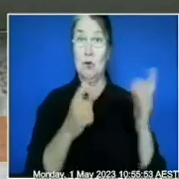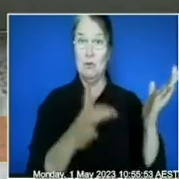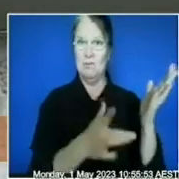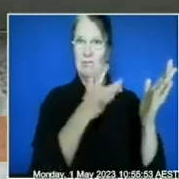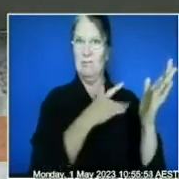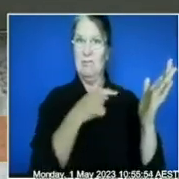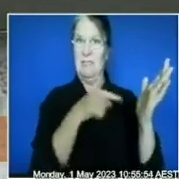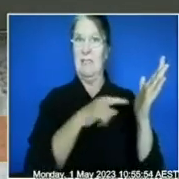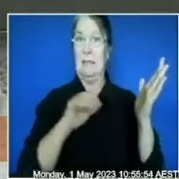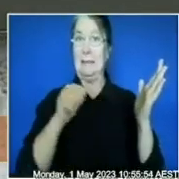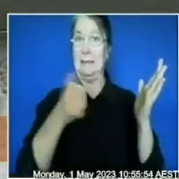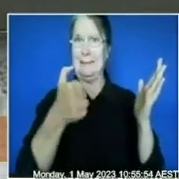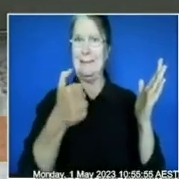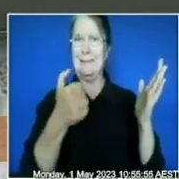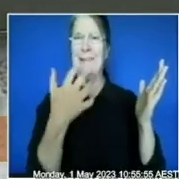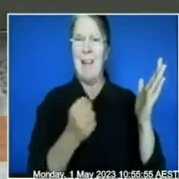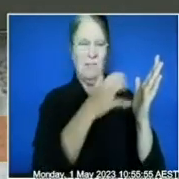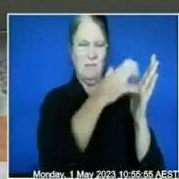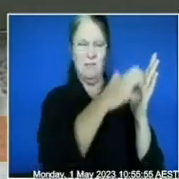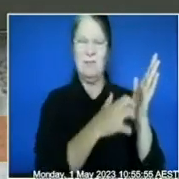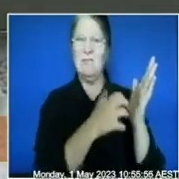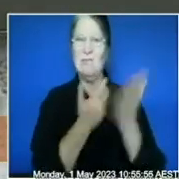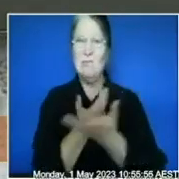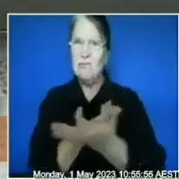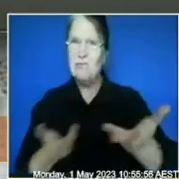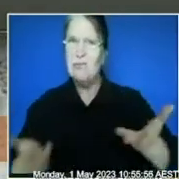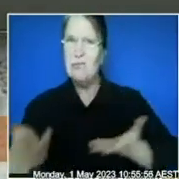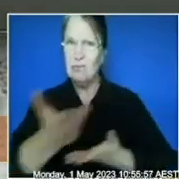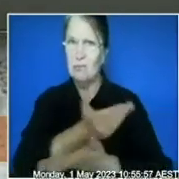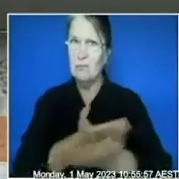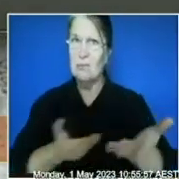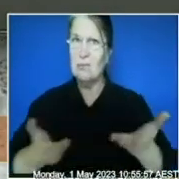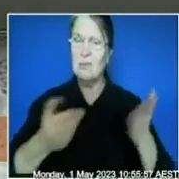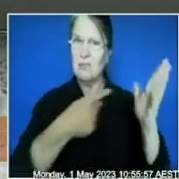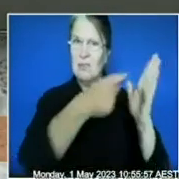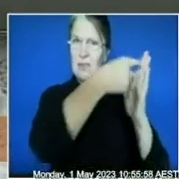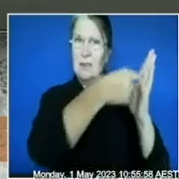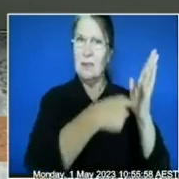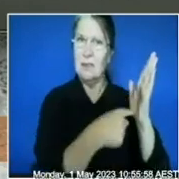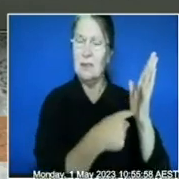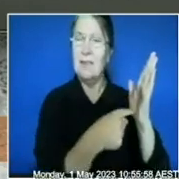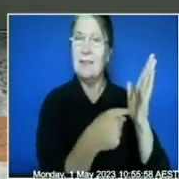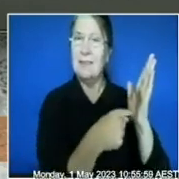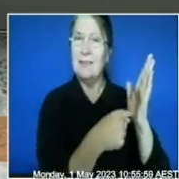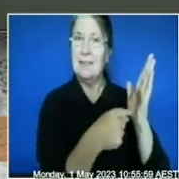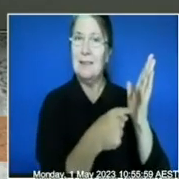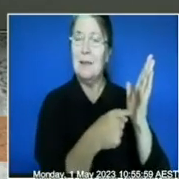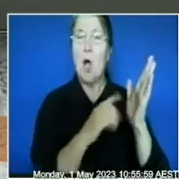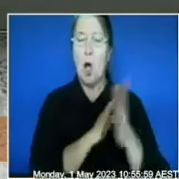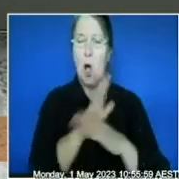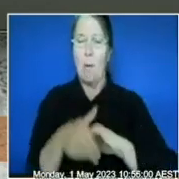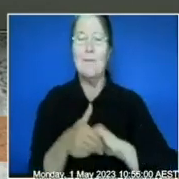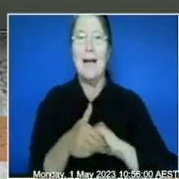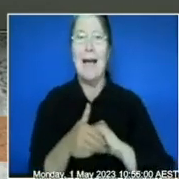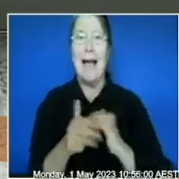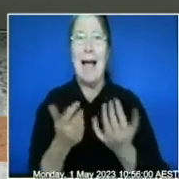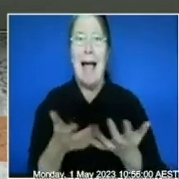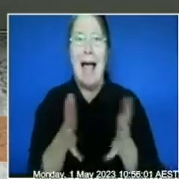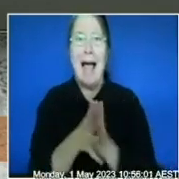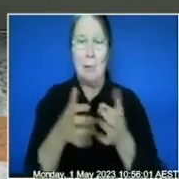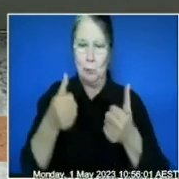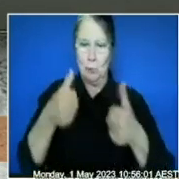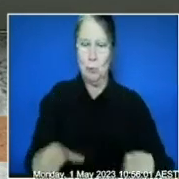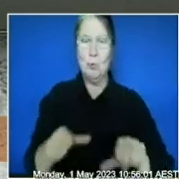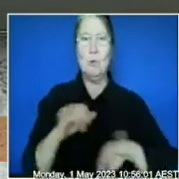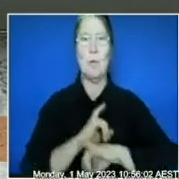About the use of existing emergency services responders. And Yoorrook was told that existing emergency services